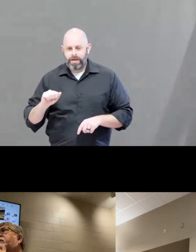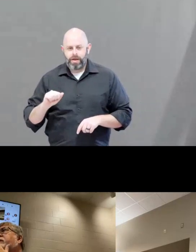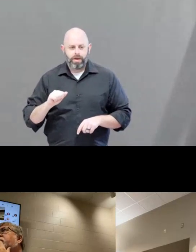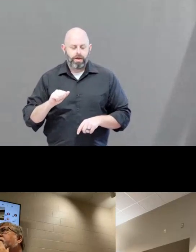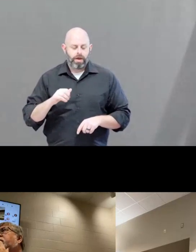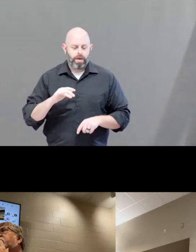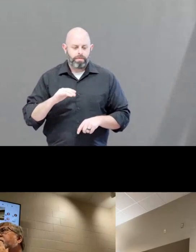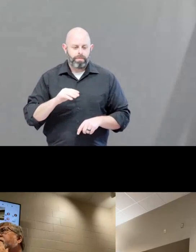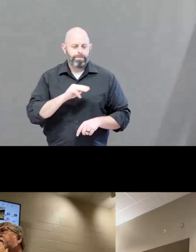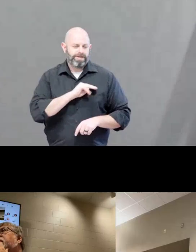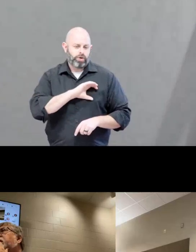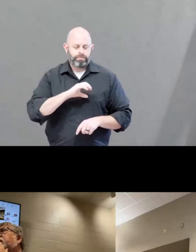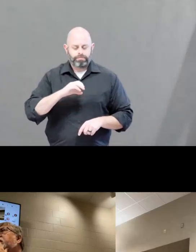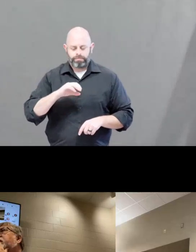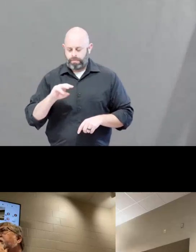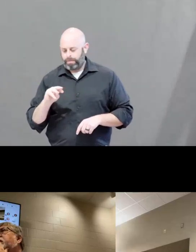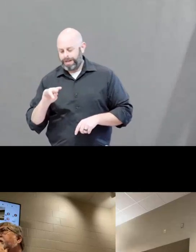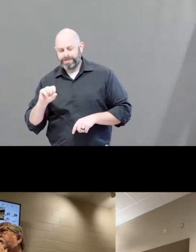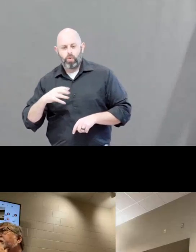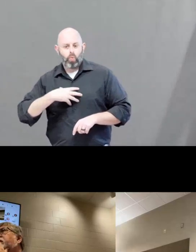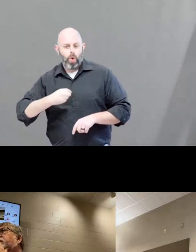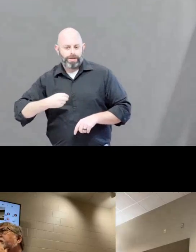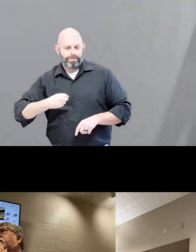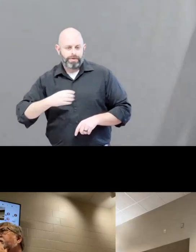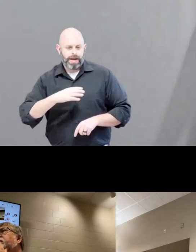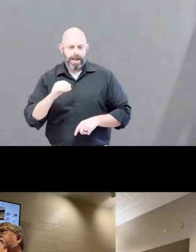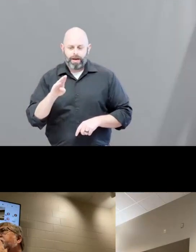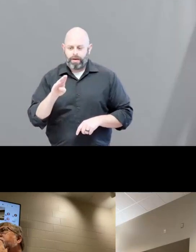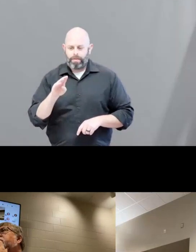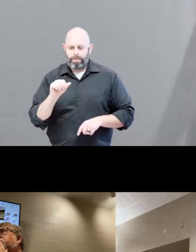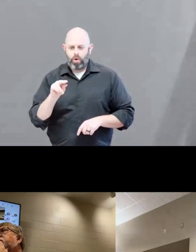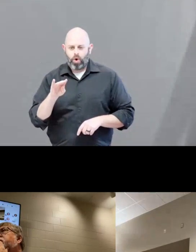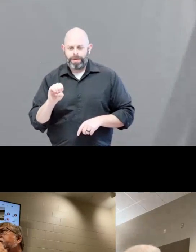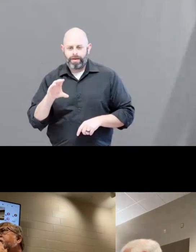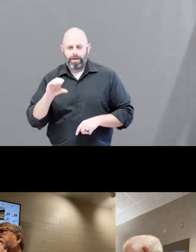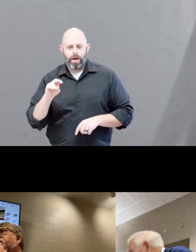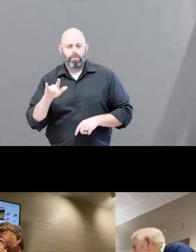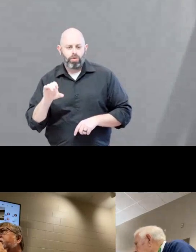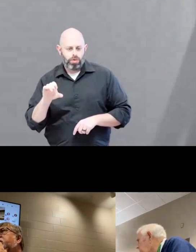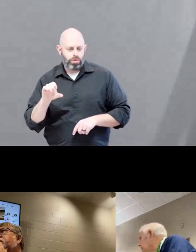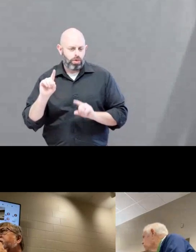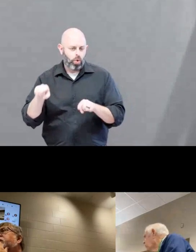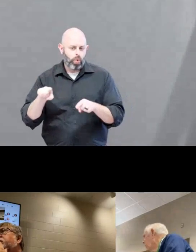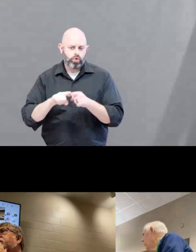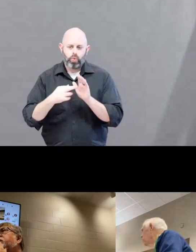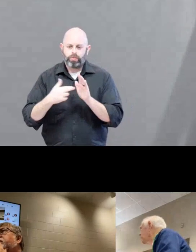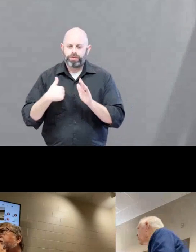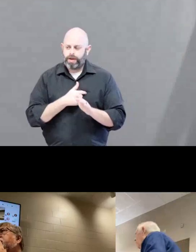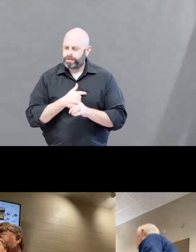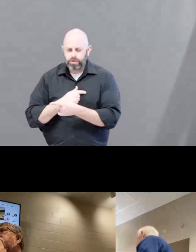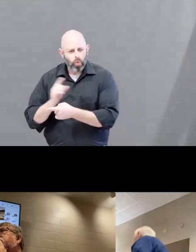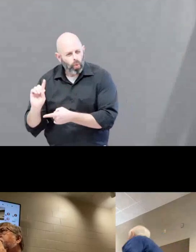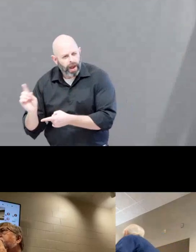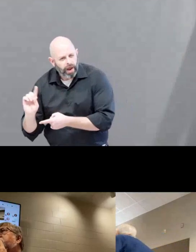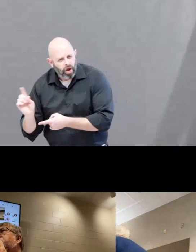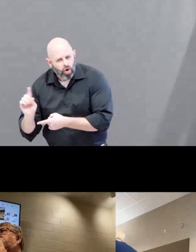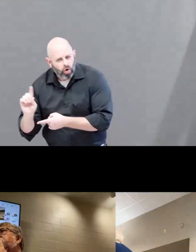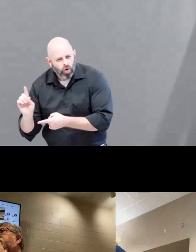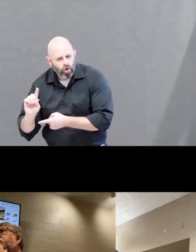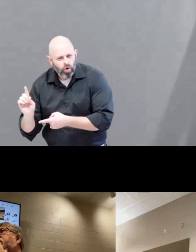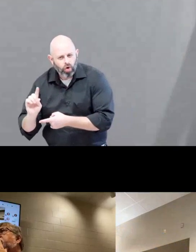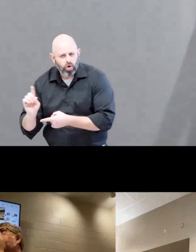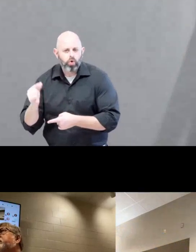White and Barbie Cobble going to represent us. And where's the conference? It is